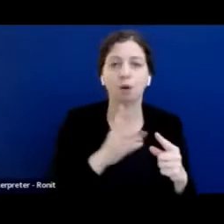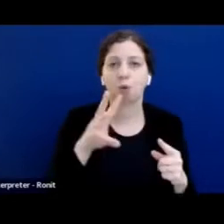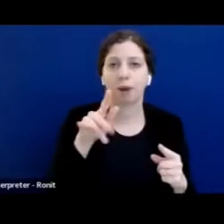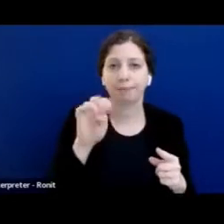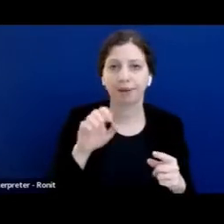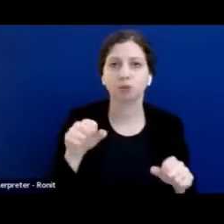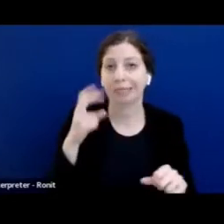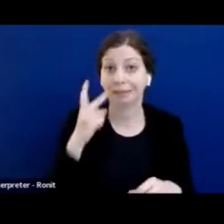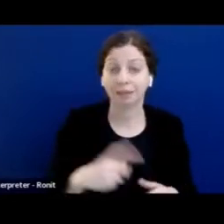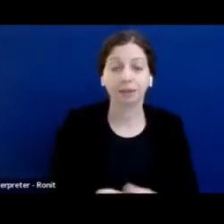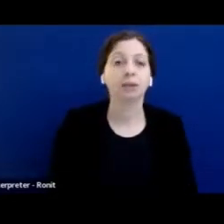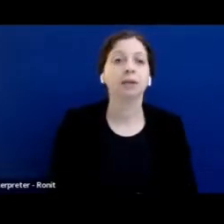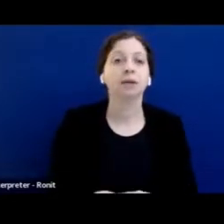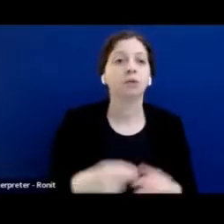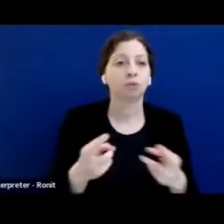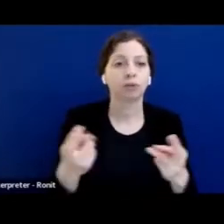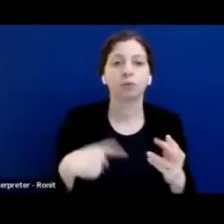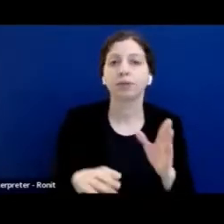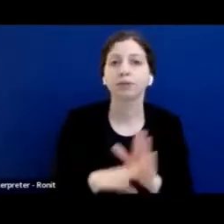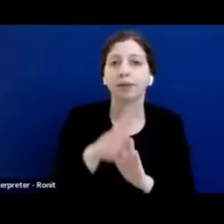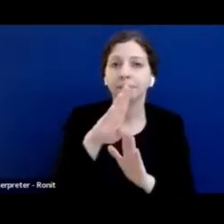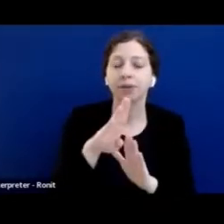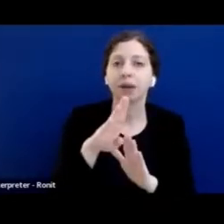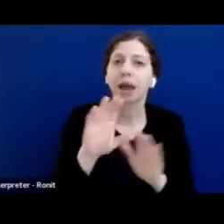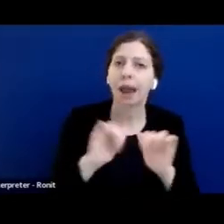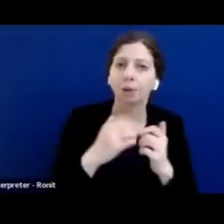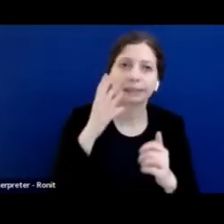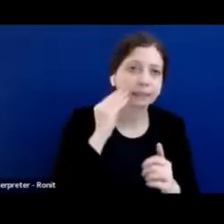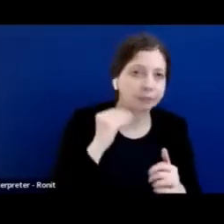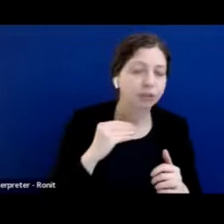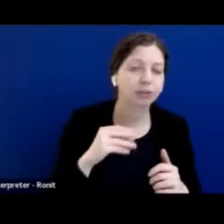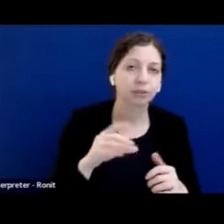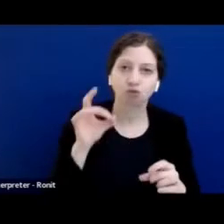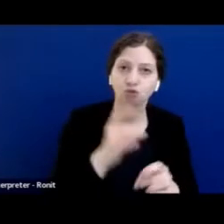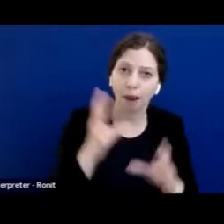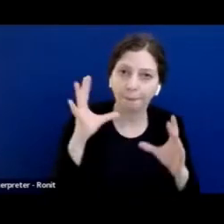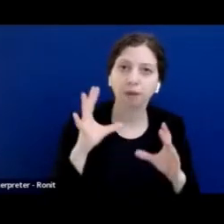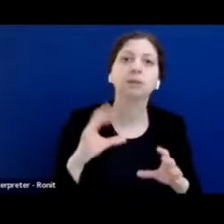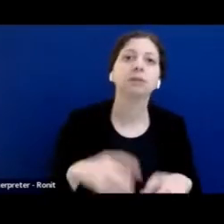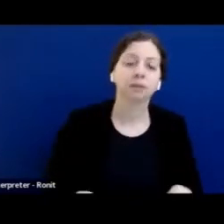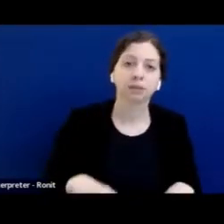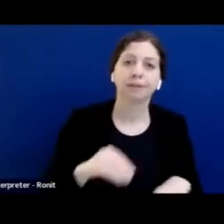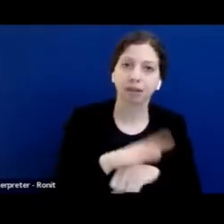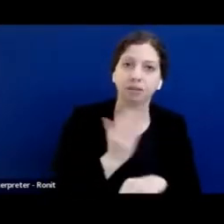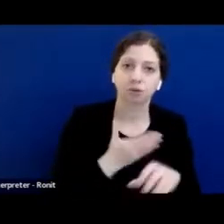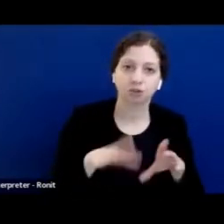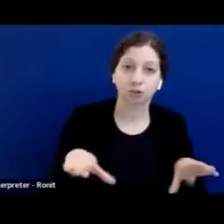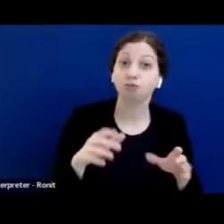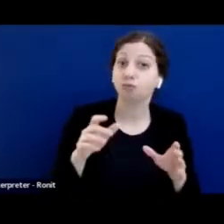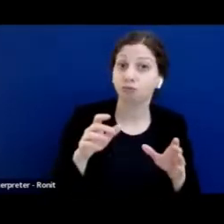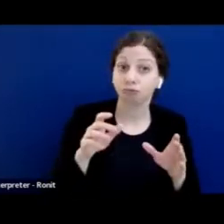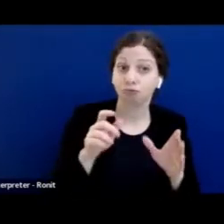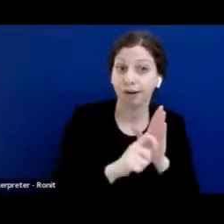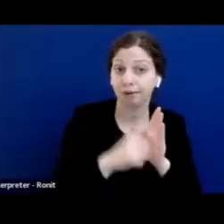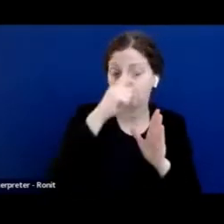actually a resource that we developed about how experiencing trauma affects our children. It was actually written for parents who